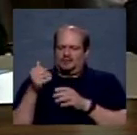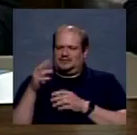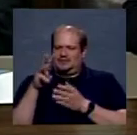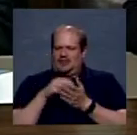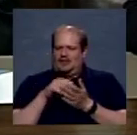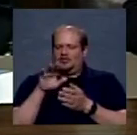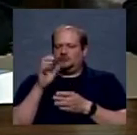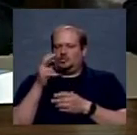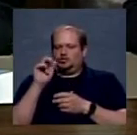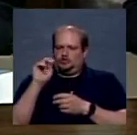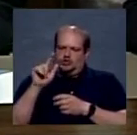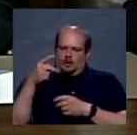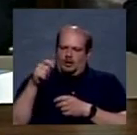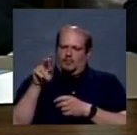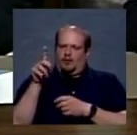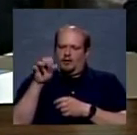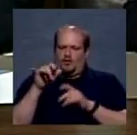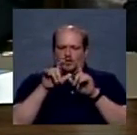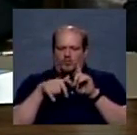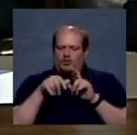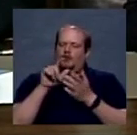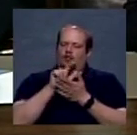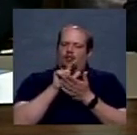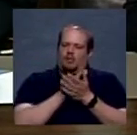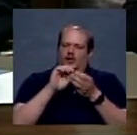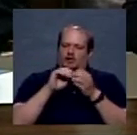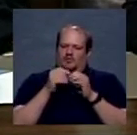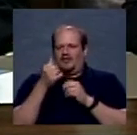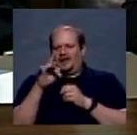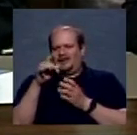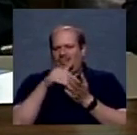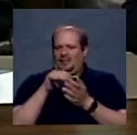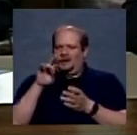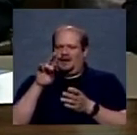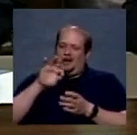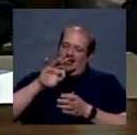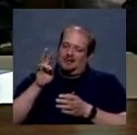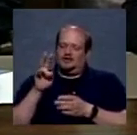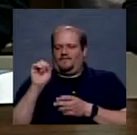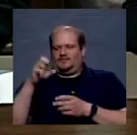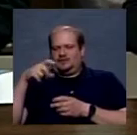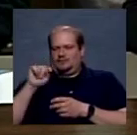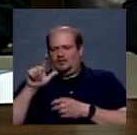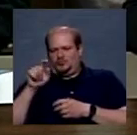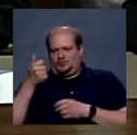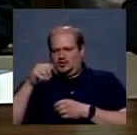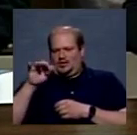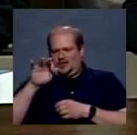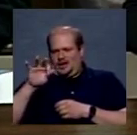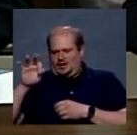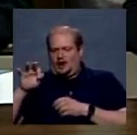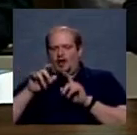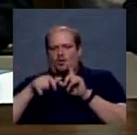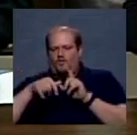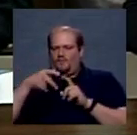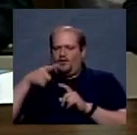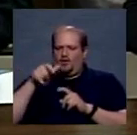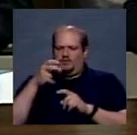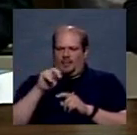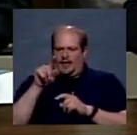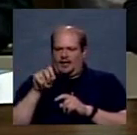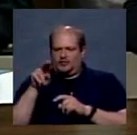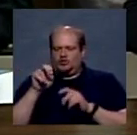Chenal Parkway. An ordinance to repeal ordinance number 18,097 of September the 21st, 1999, and revoke a planned zoning